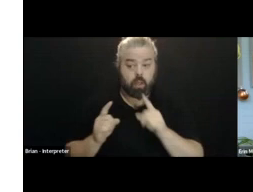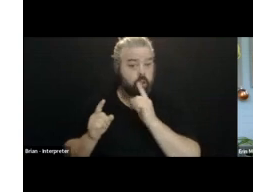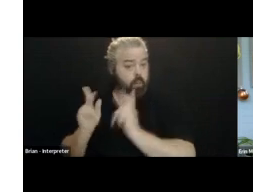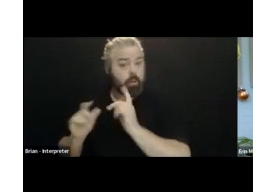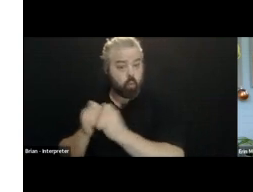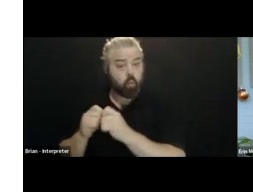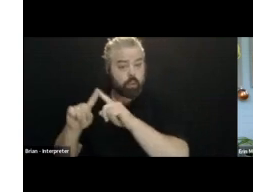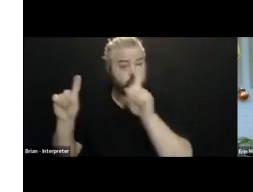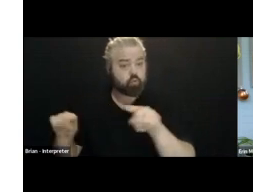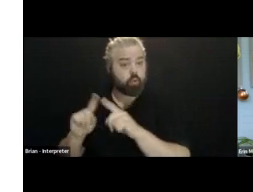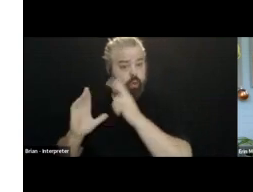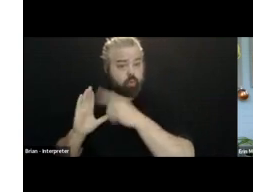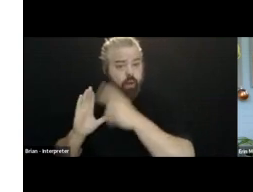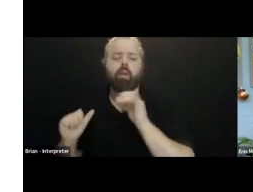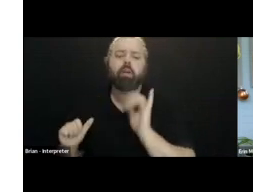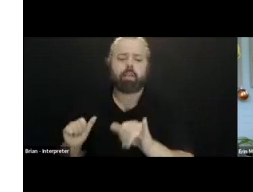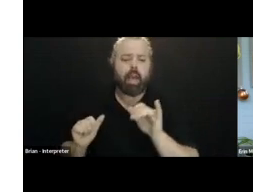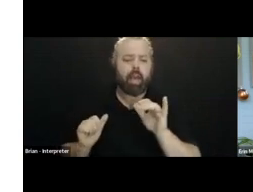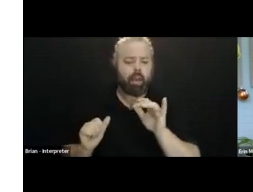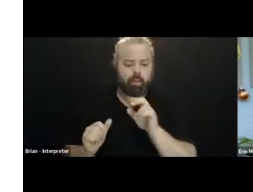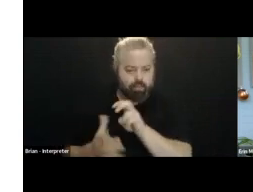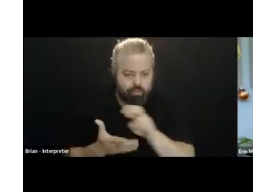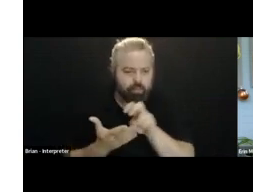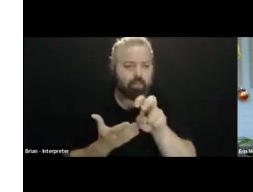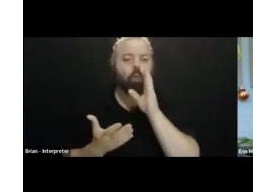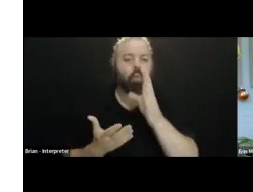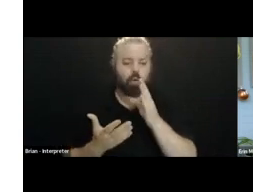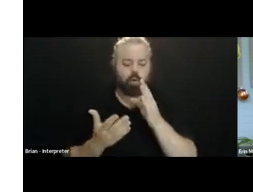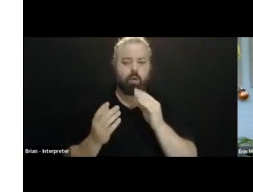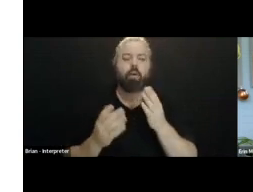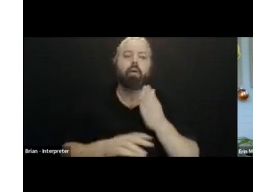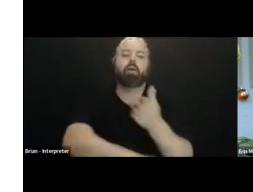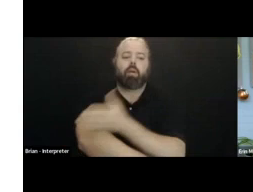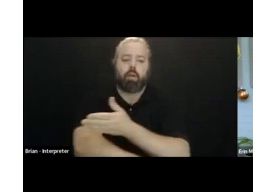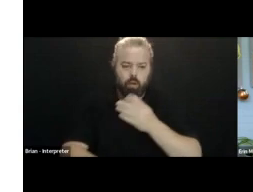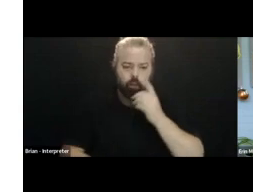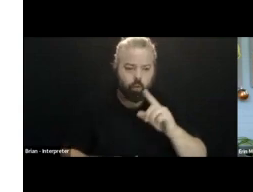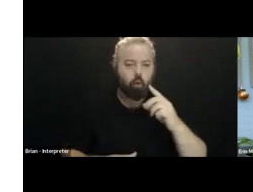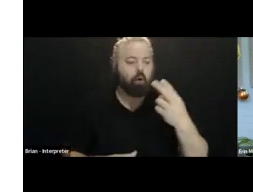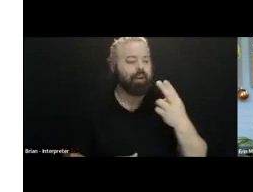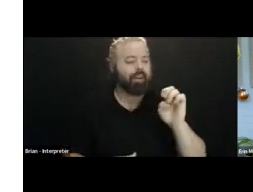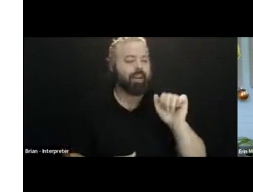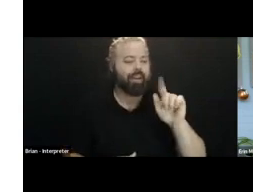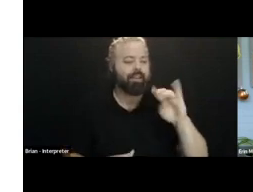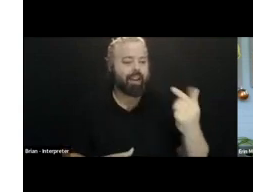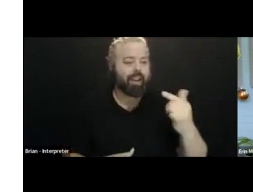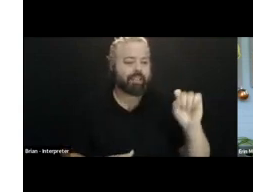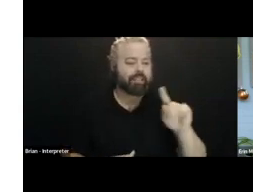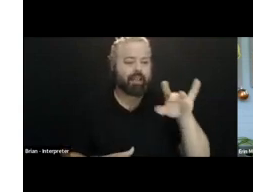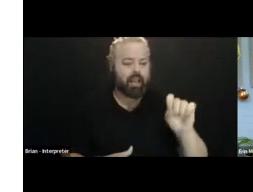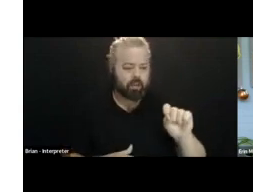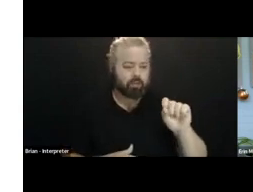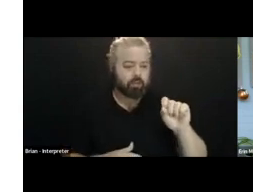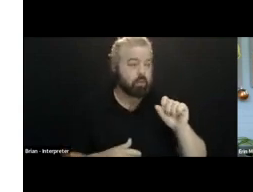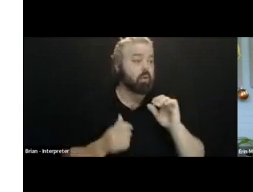this navigation will be much improved when you use heading styles. So in order to create